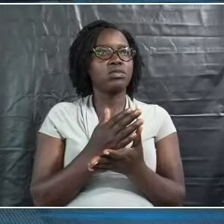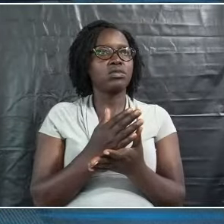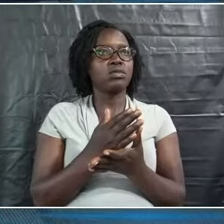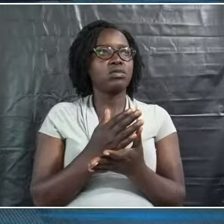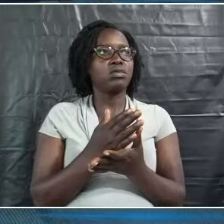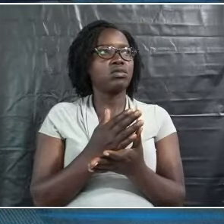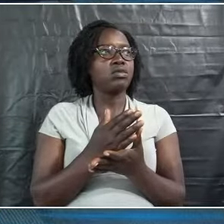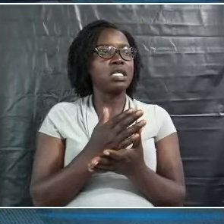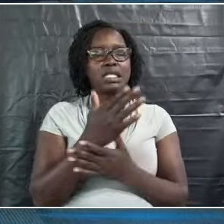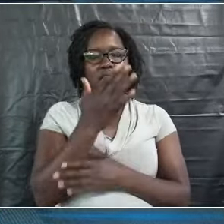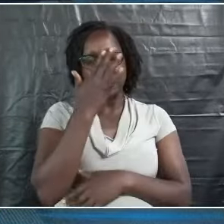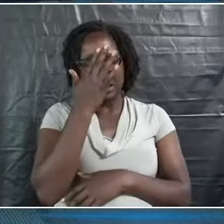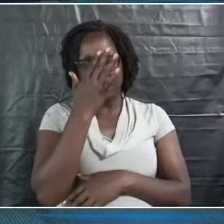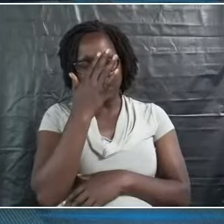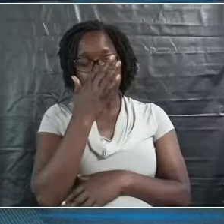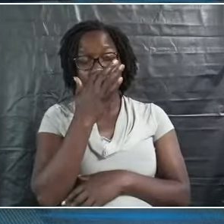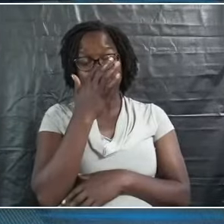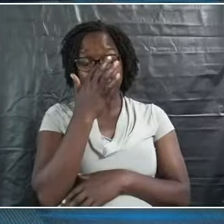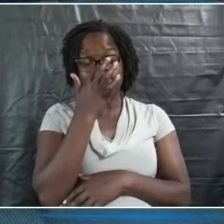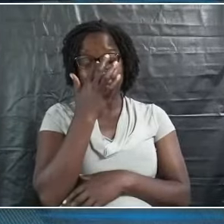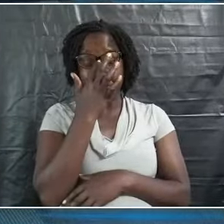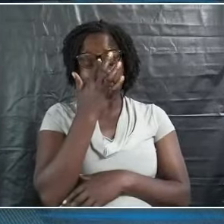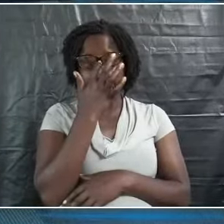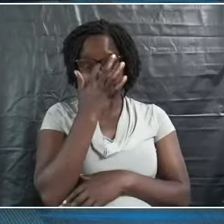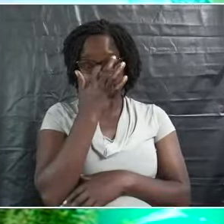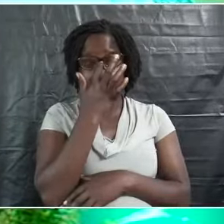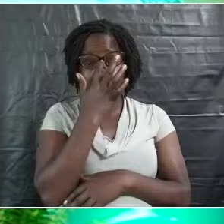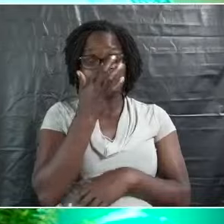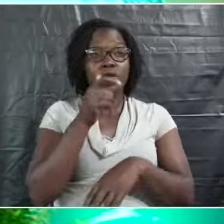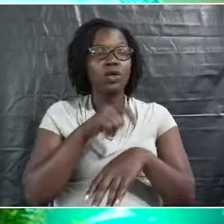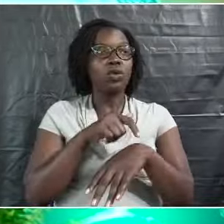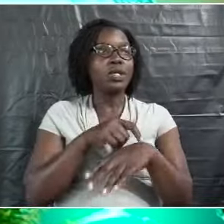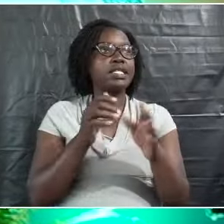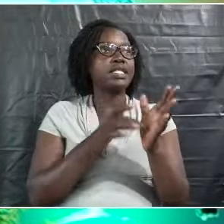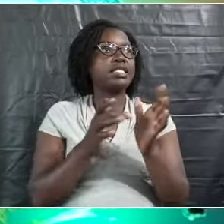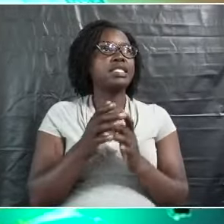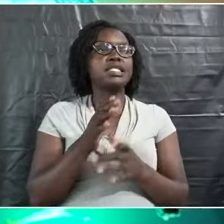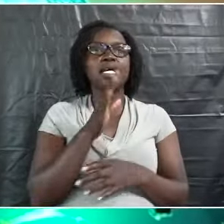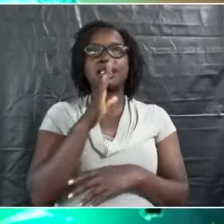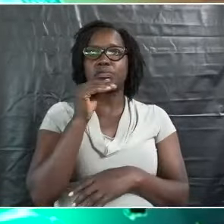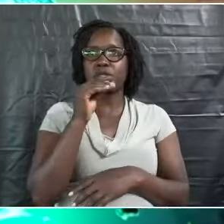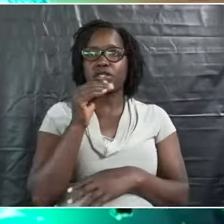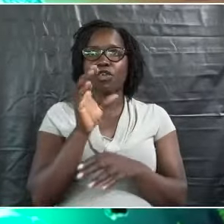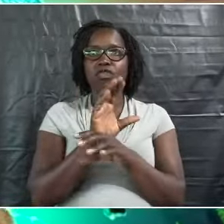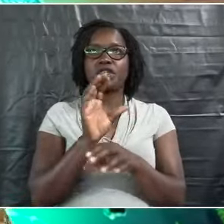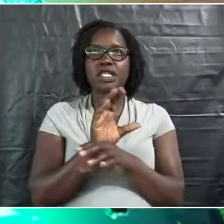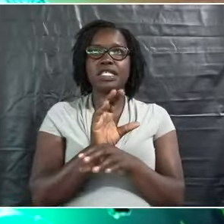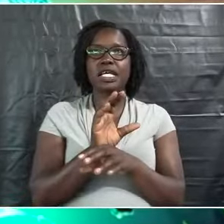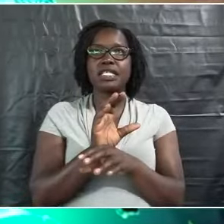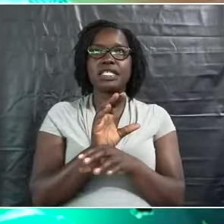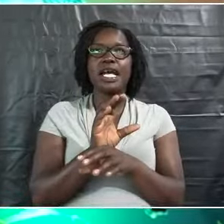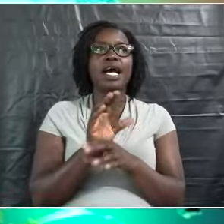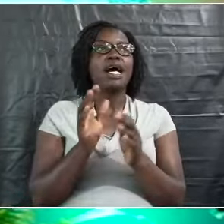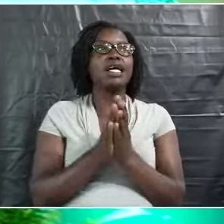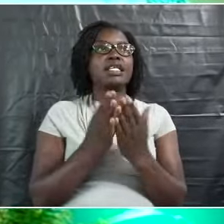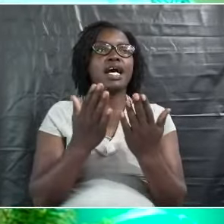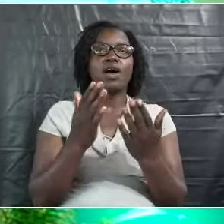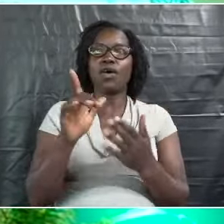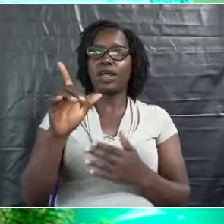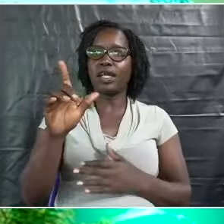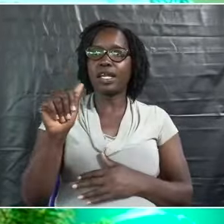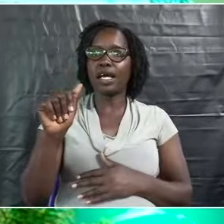Shame. When Jesus speaks of the church there in Laodicea, and